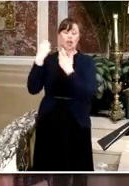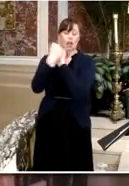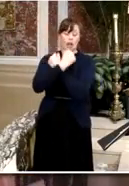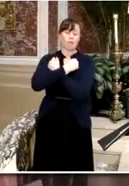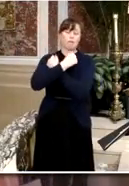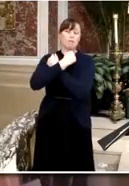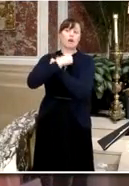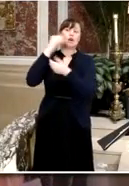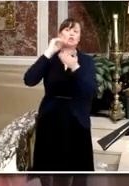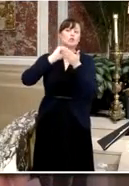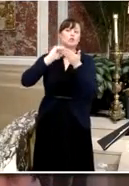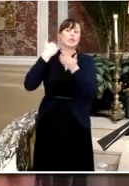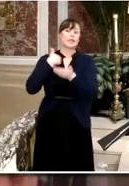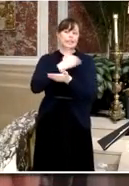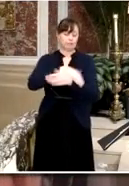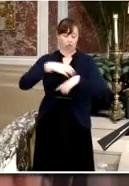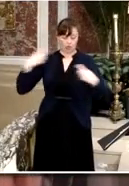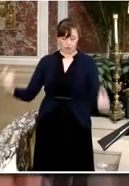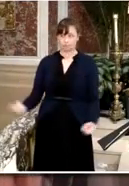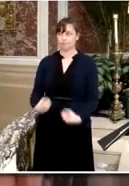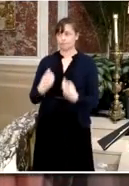to forgive our sins.